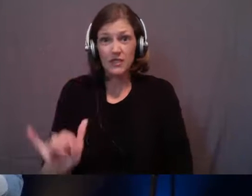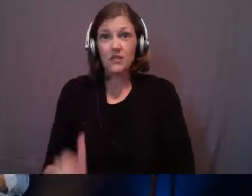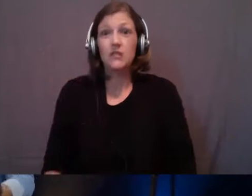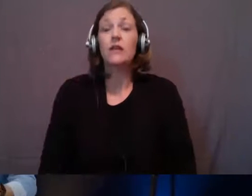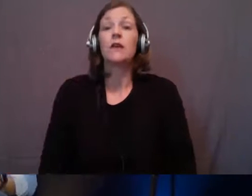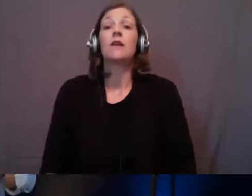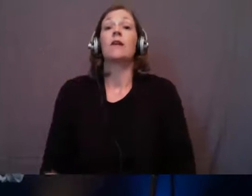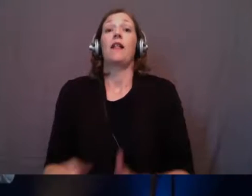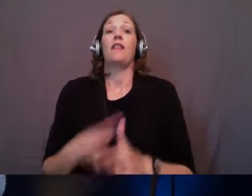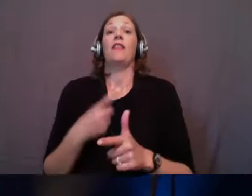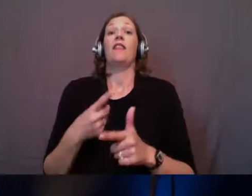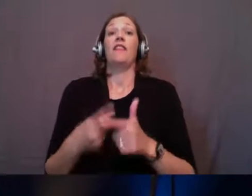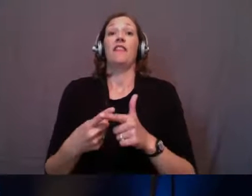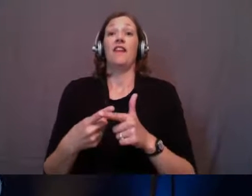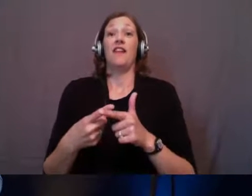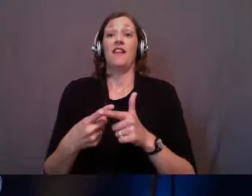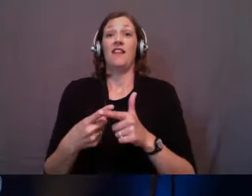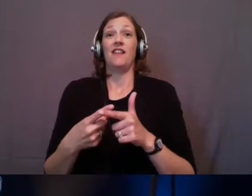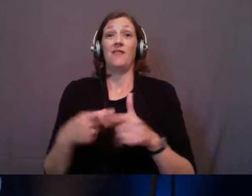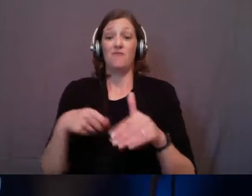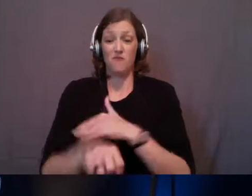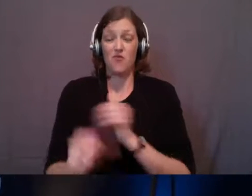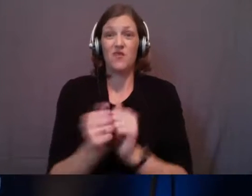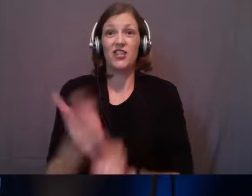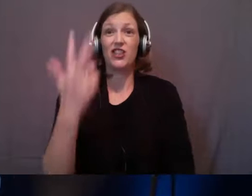And then he's born with 3 boys.